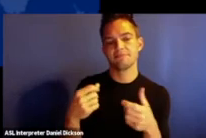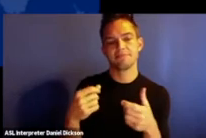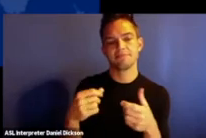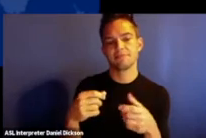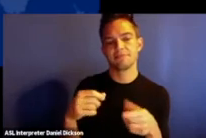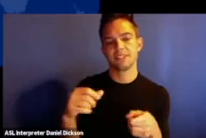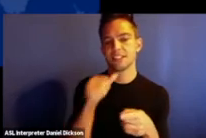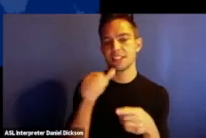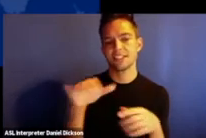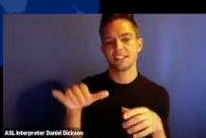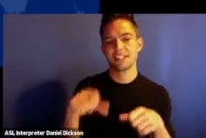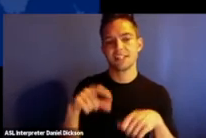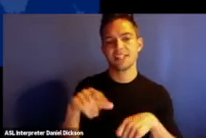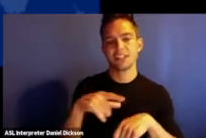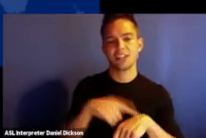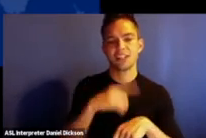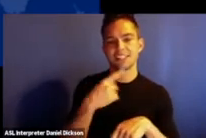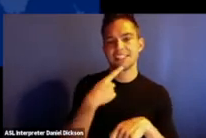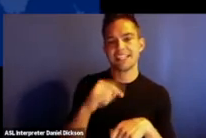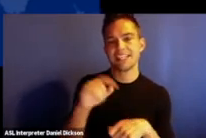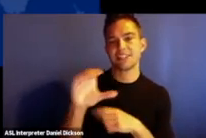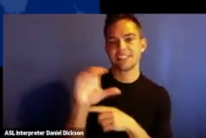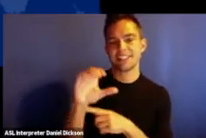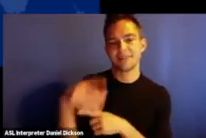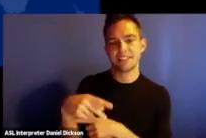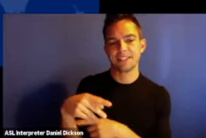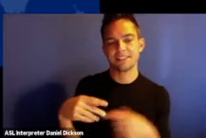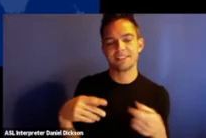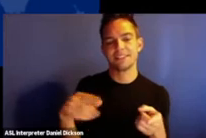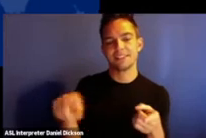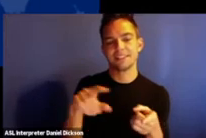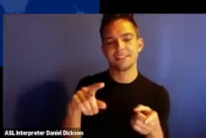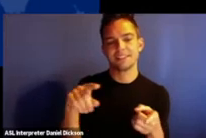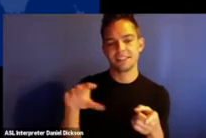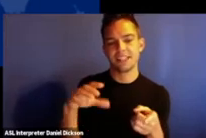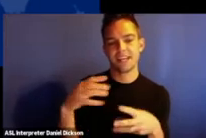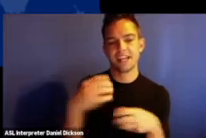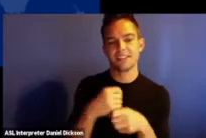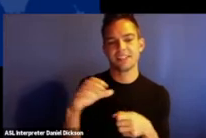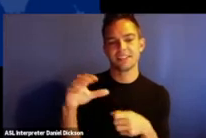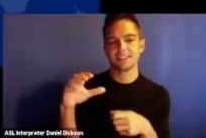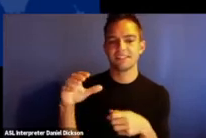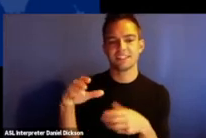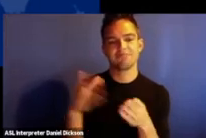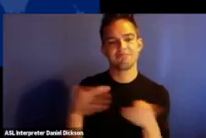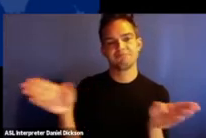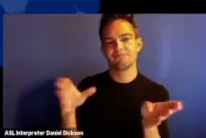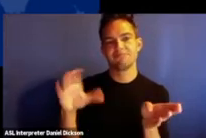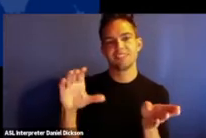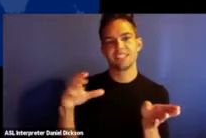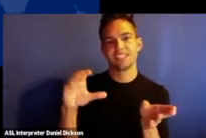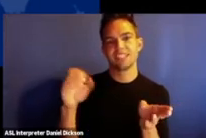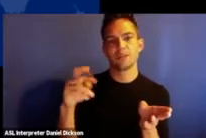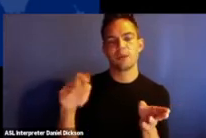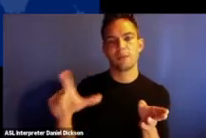long to say, because I'll be saying it a lot. And anyone that doesn't know, cerebral palsy's acronym is CPU. So that is mostly what I'll be referring to